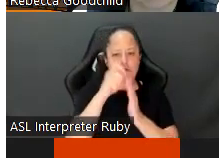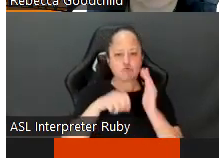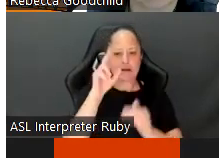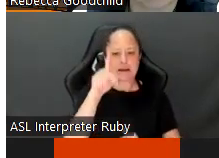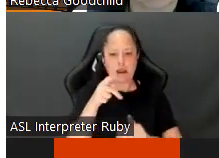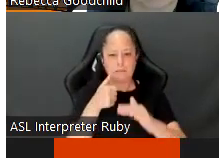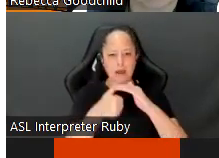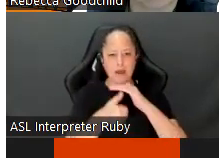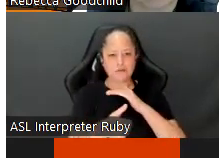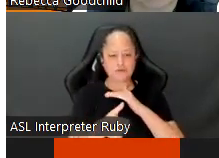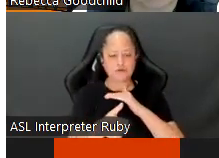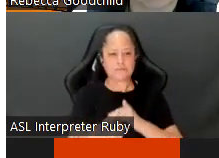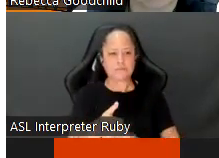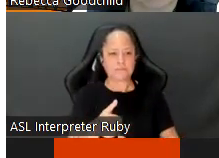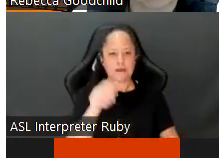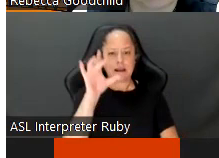under